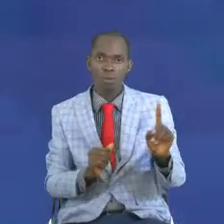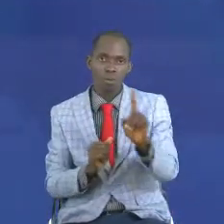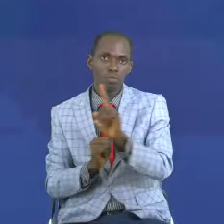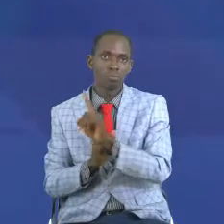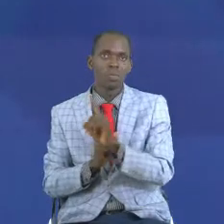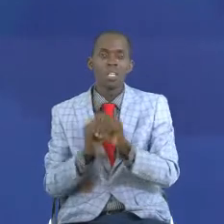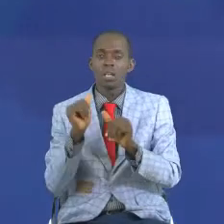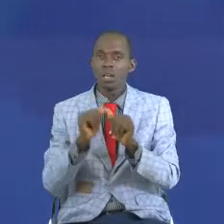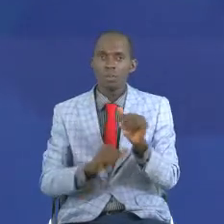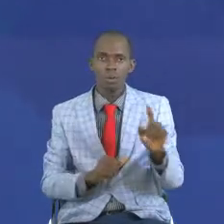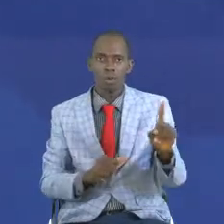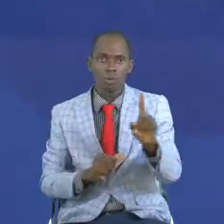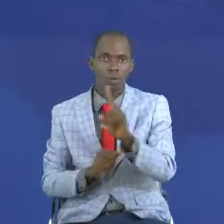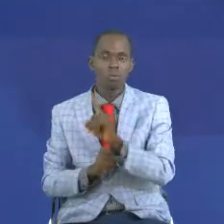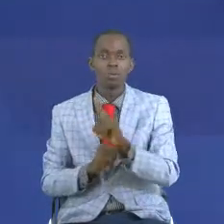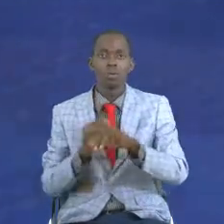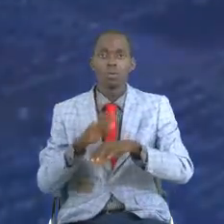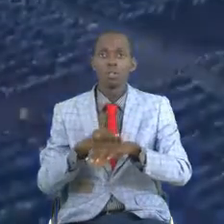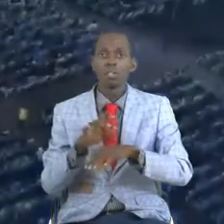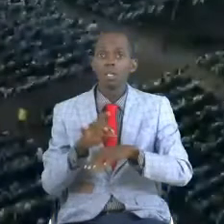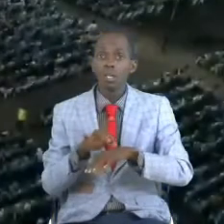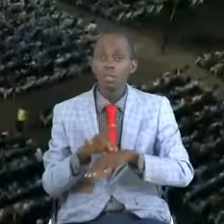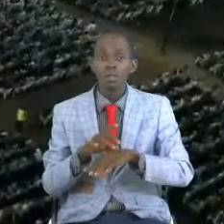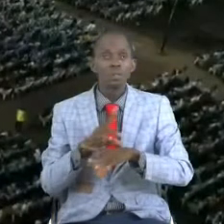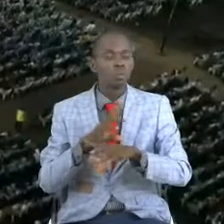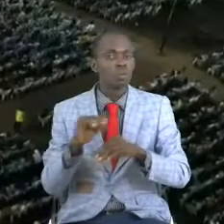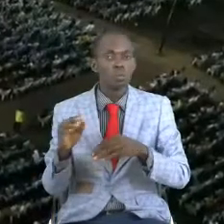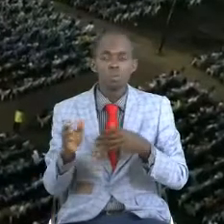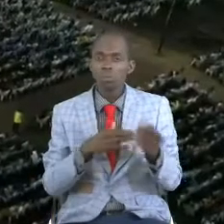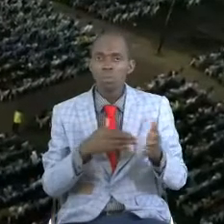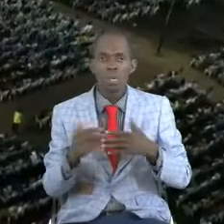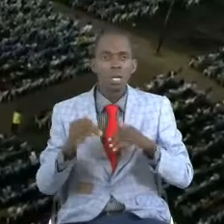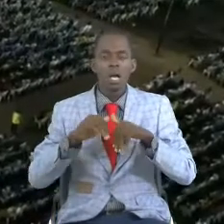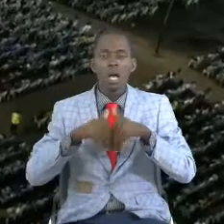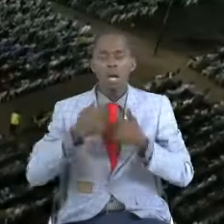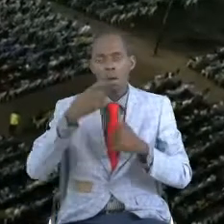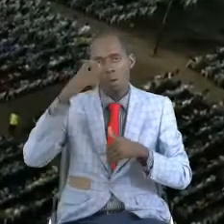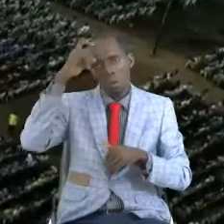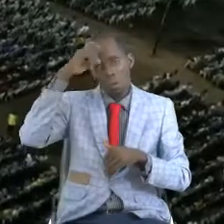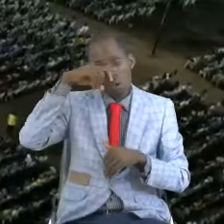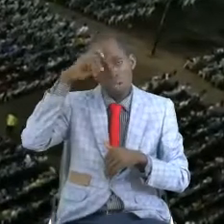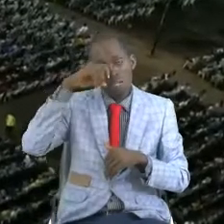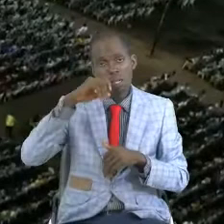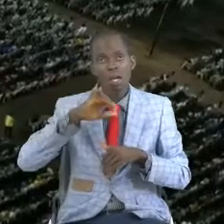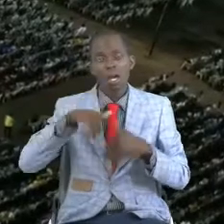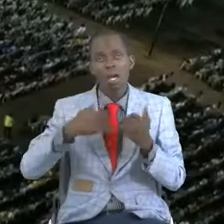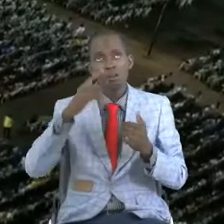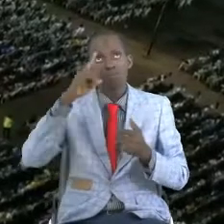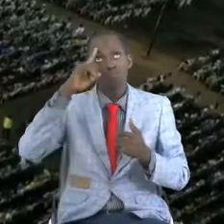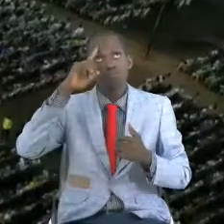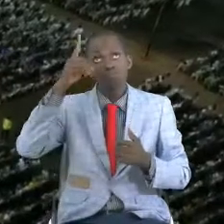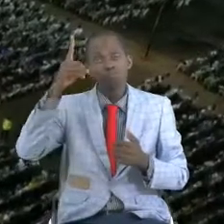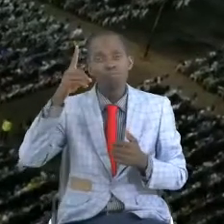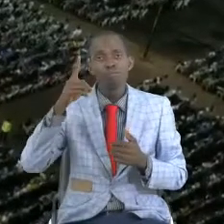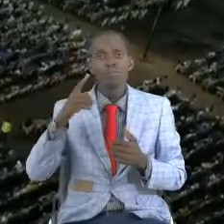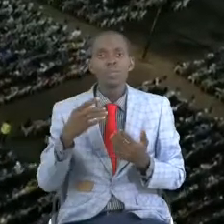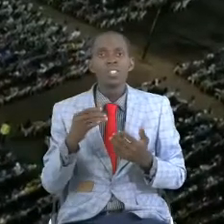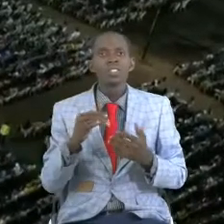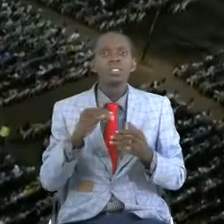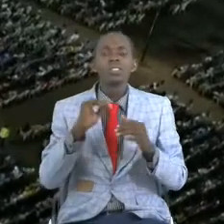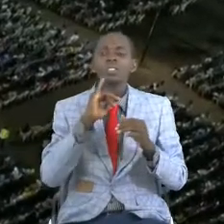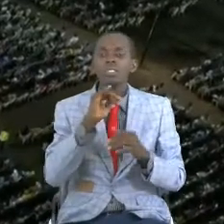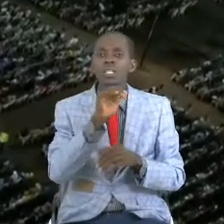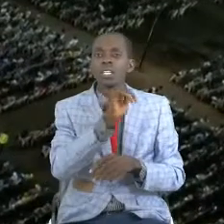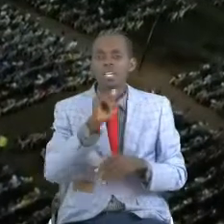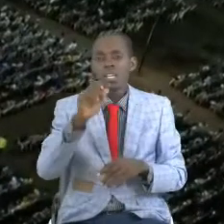everyone on earth, no matter how wise, how intelligent, is a fool in